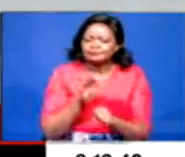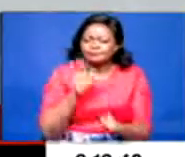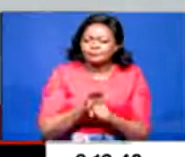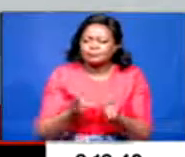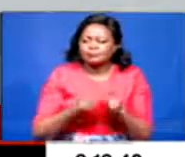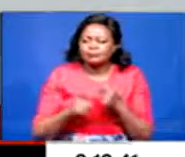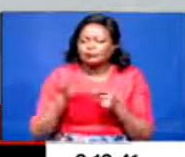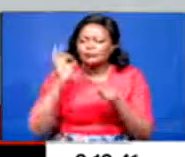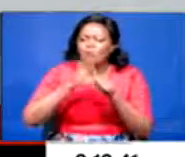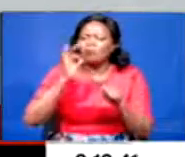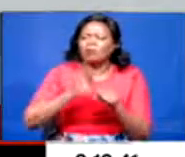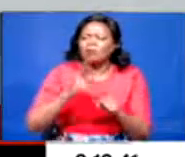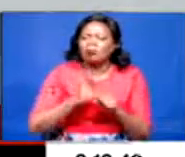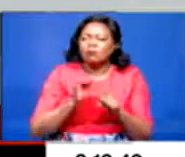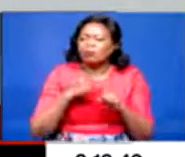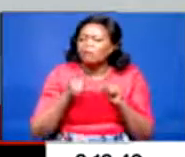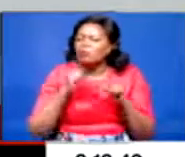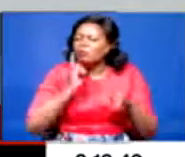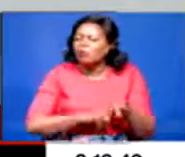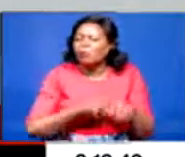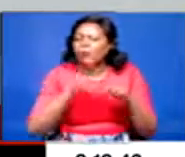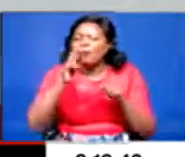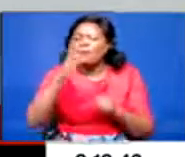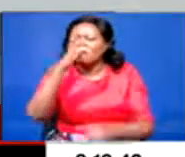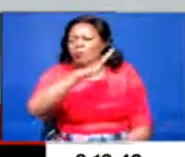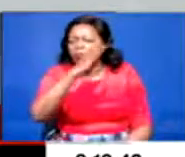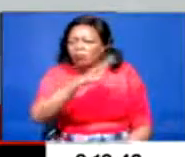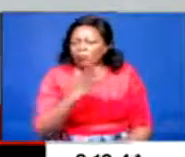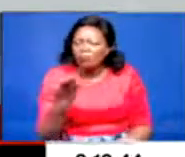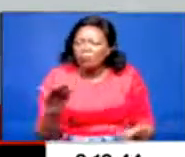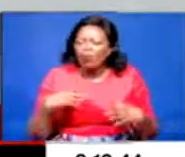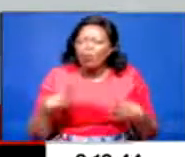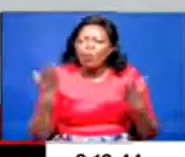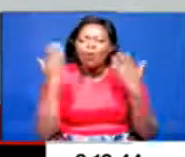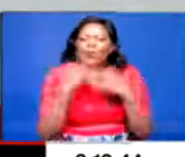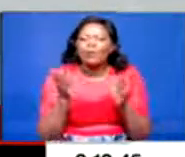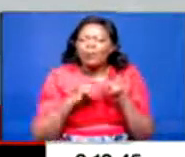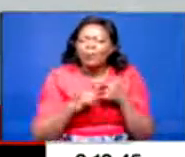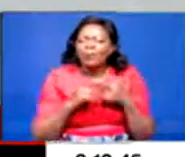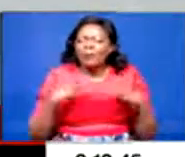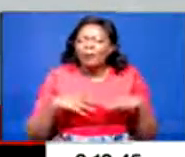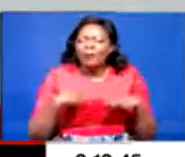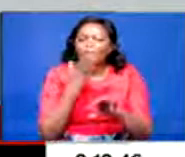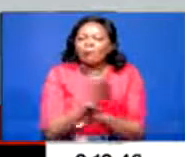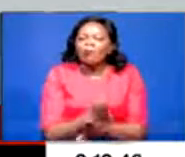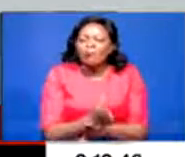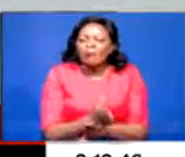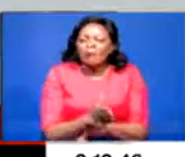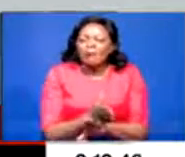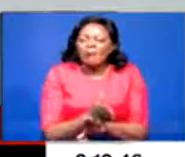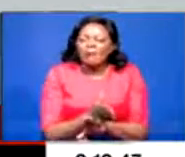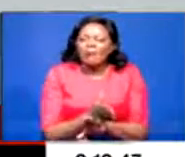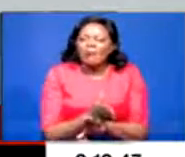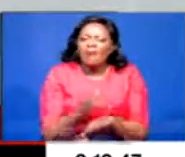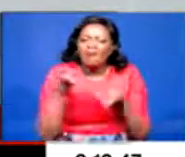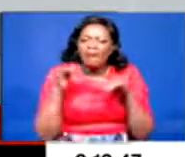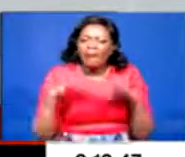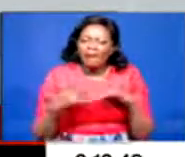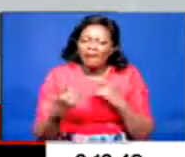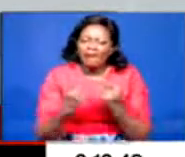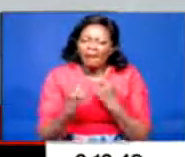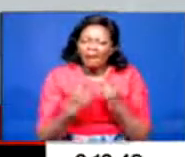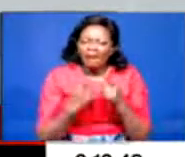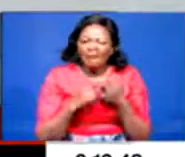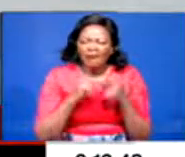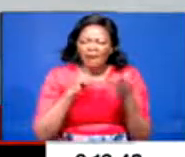lot of voting. But around 9, 10, 11, people are finished. Yeah. And the guys are sitting in the polling station like this, just waiting for poll to come. So what